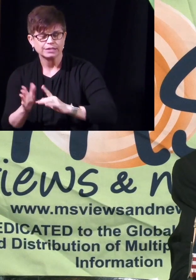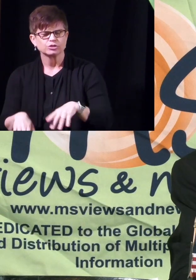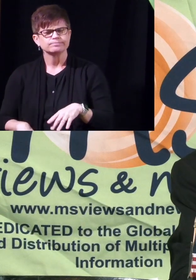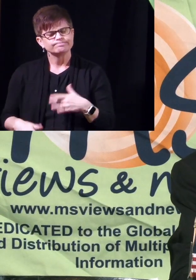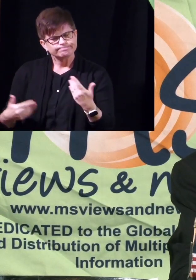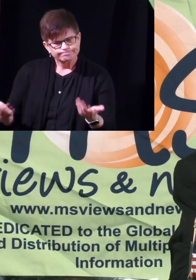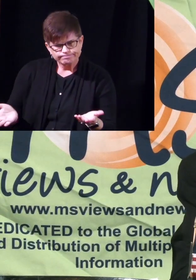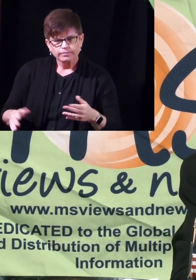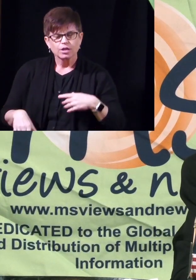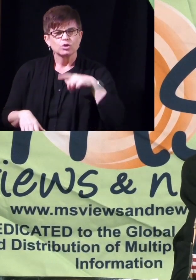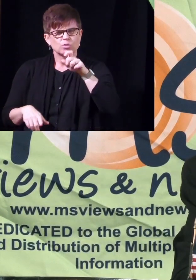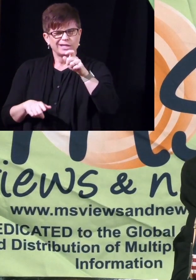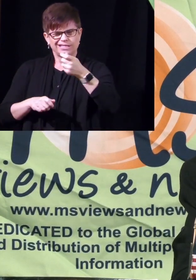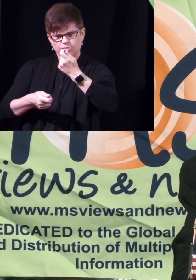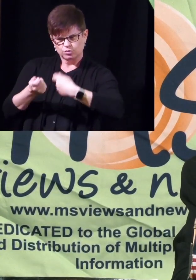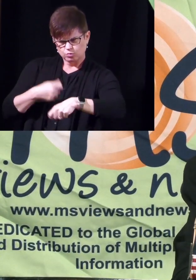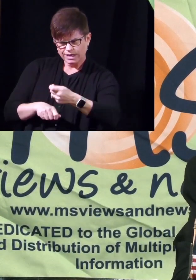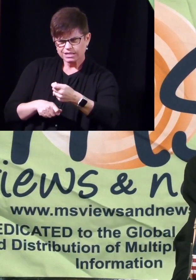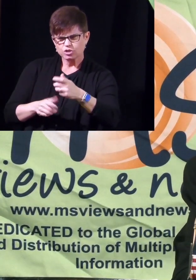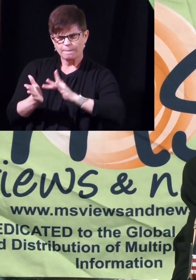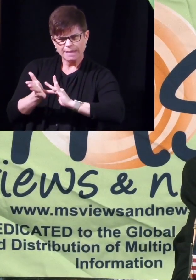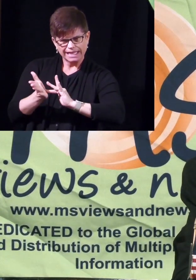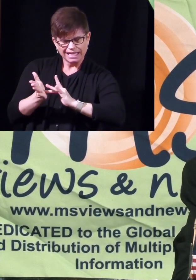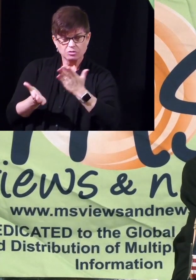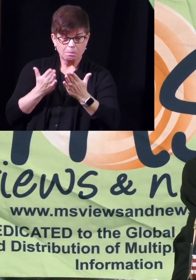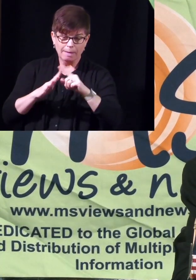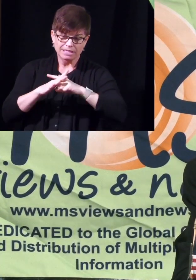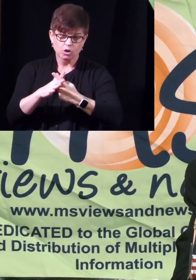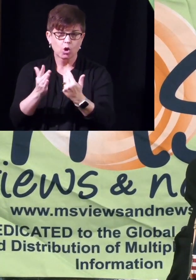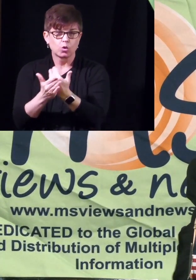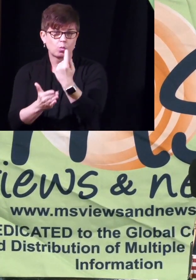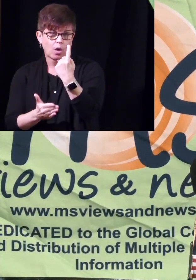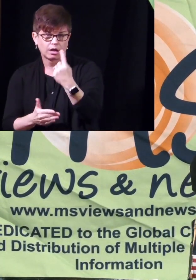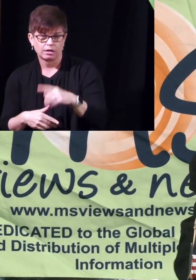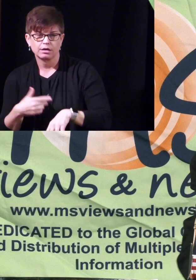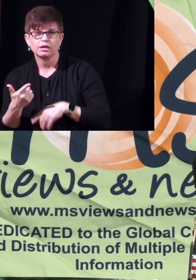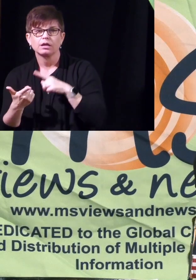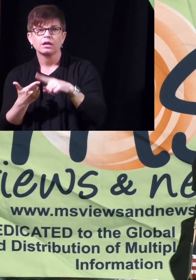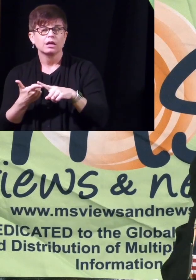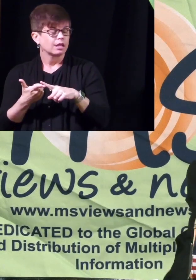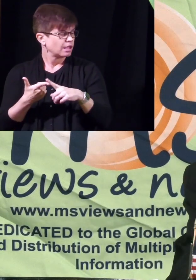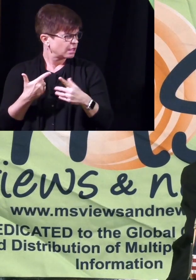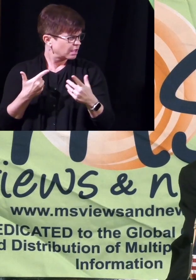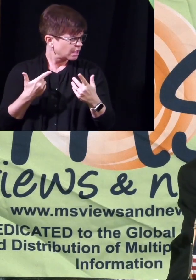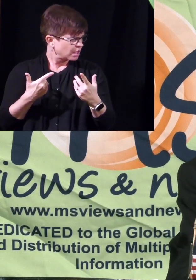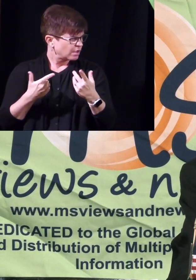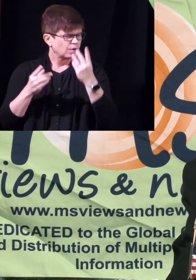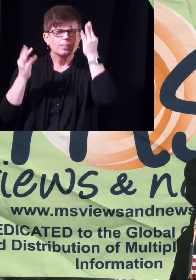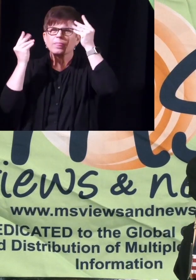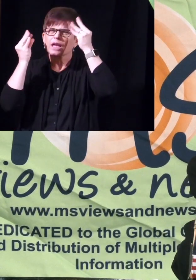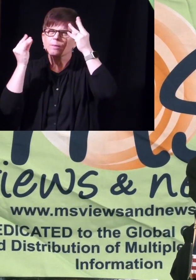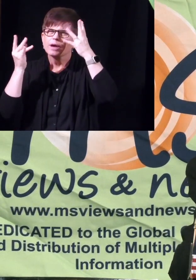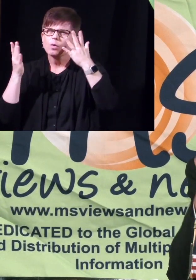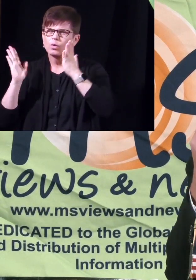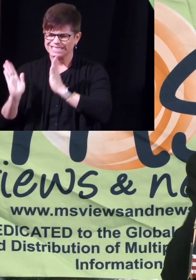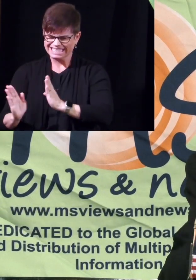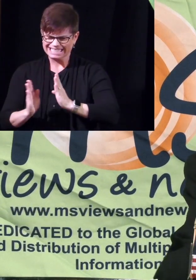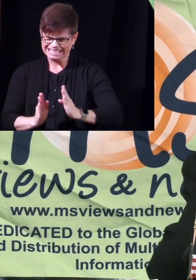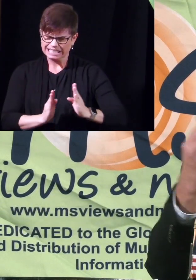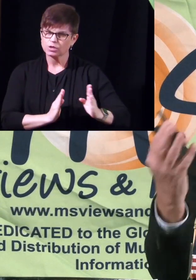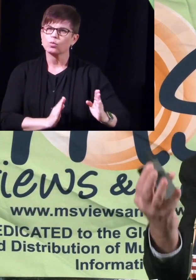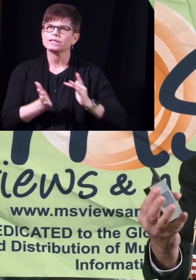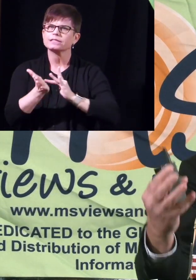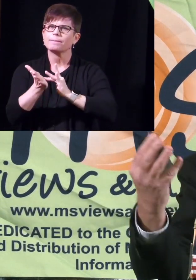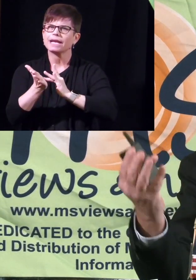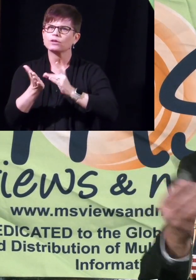implication is, do we need to switch your medication? Do we need to start a new medication? And in that regard, we have to start thinking about what's the sequence of medications? What do we